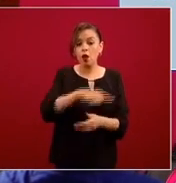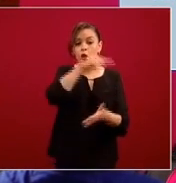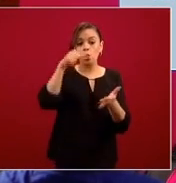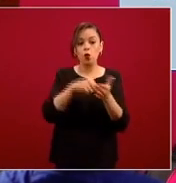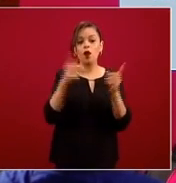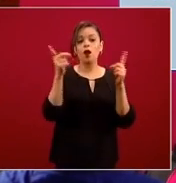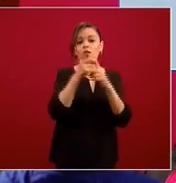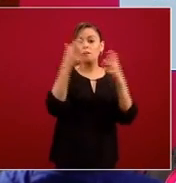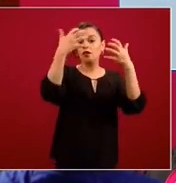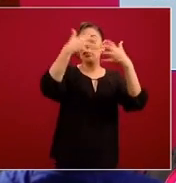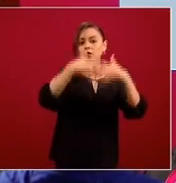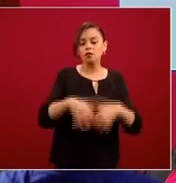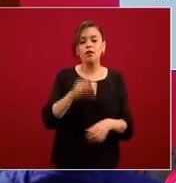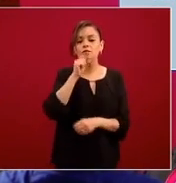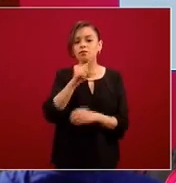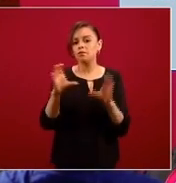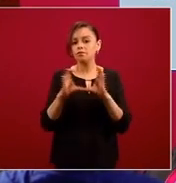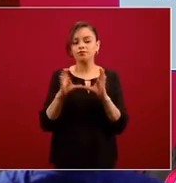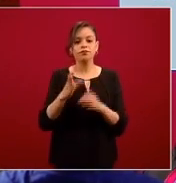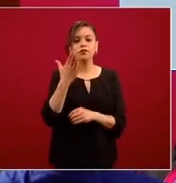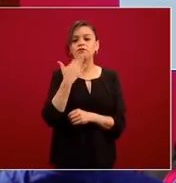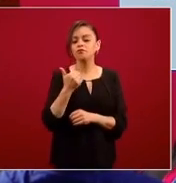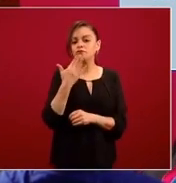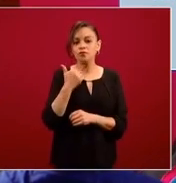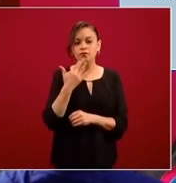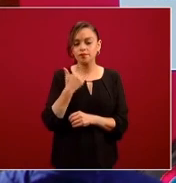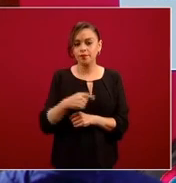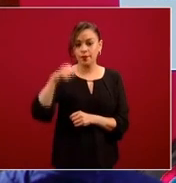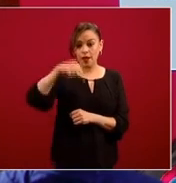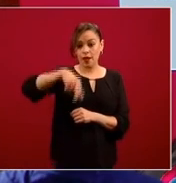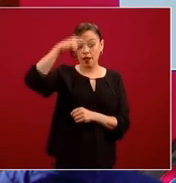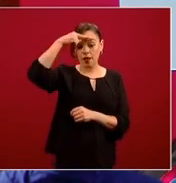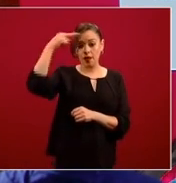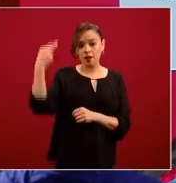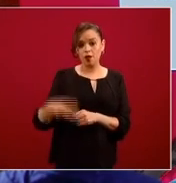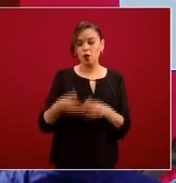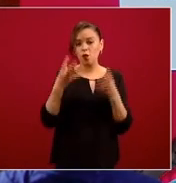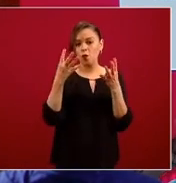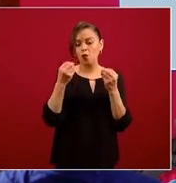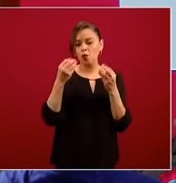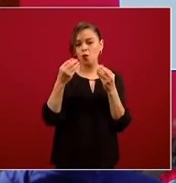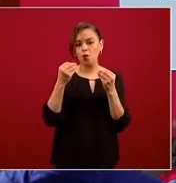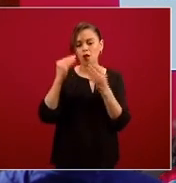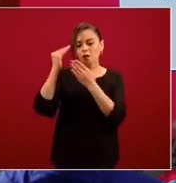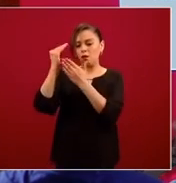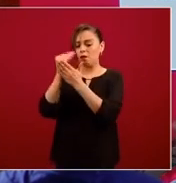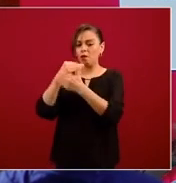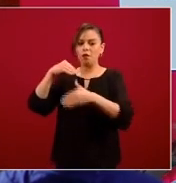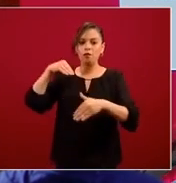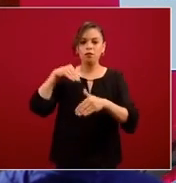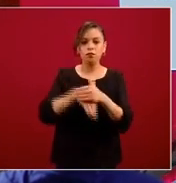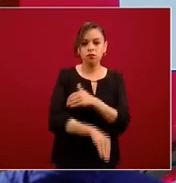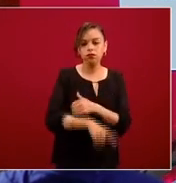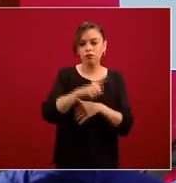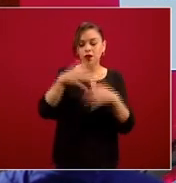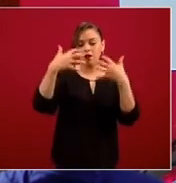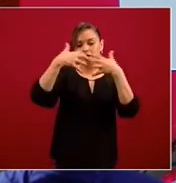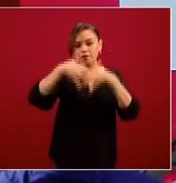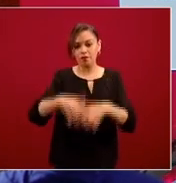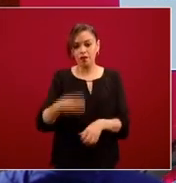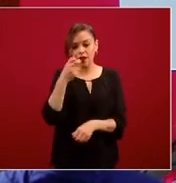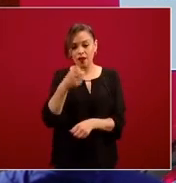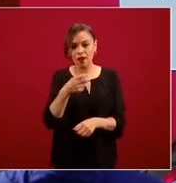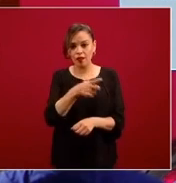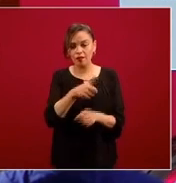that the places that they're manufactured also have to be certified. So we had some industrial production going on